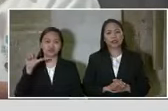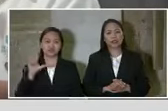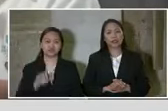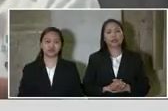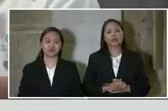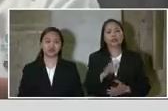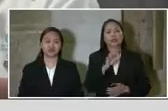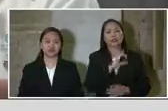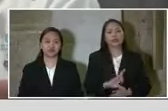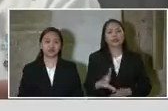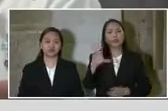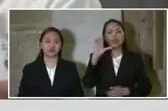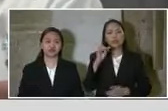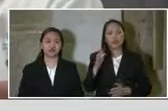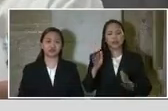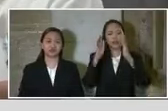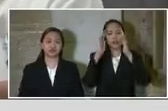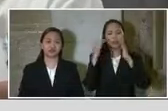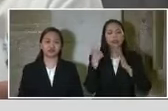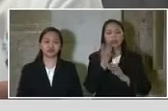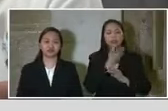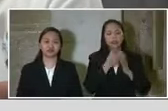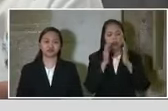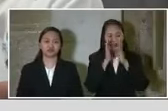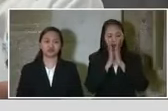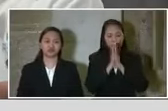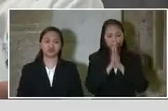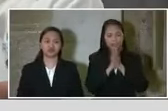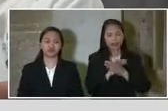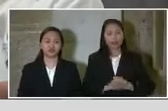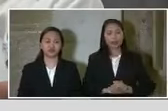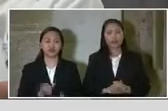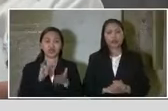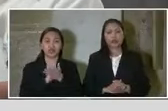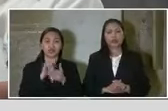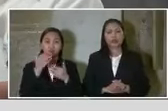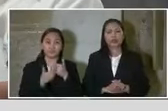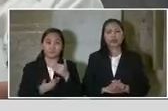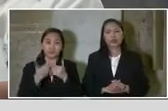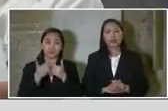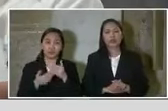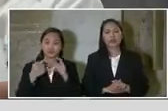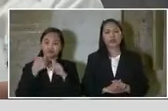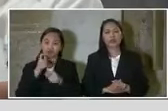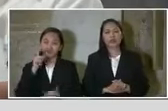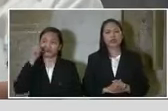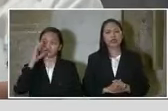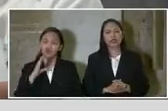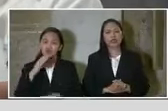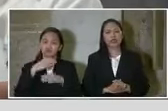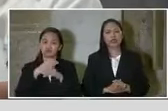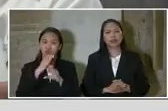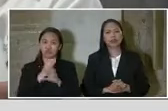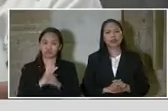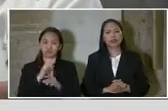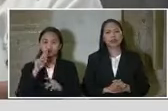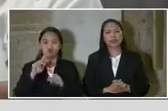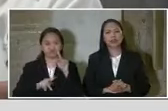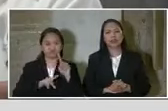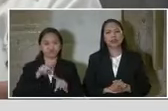Lord, hear our prayer. That the bread which comes from God, creation and human